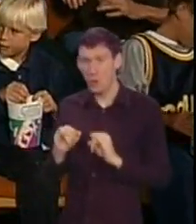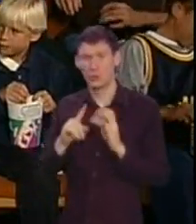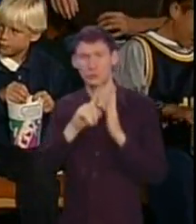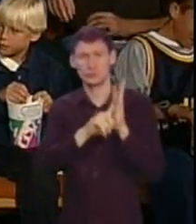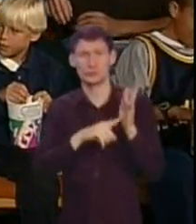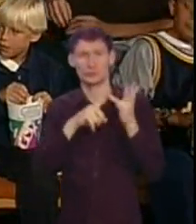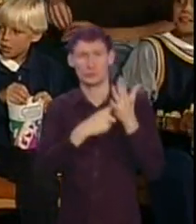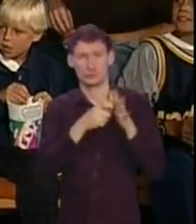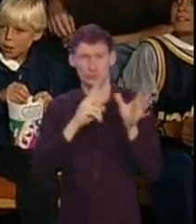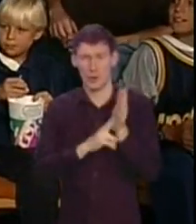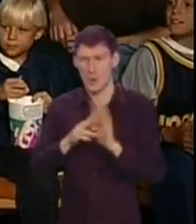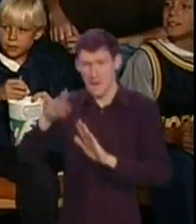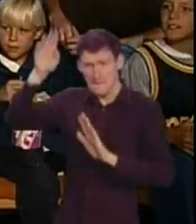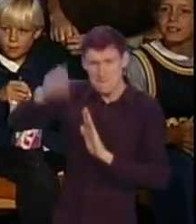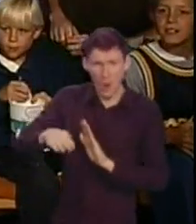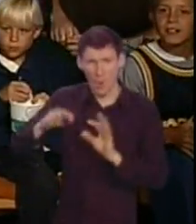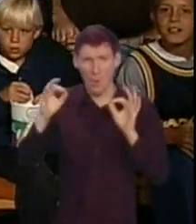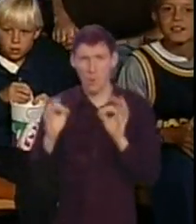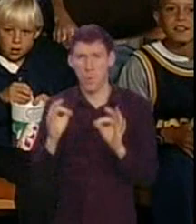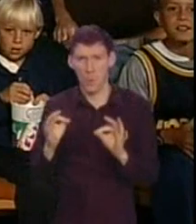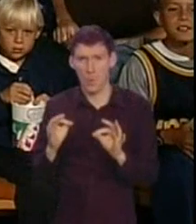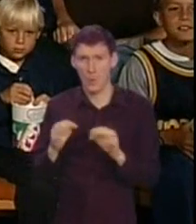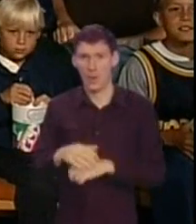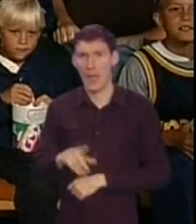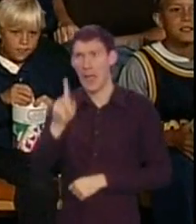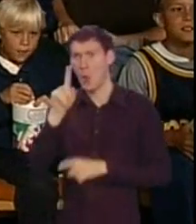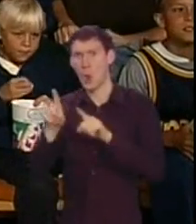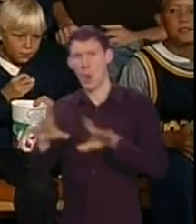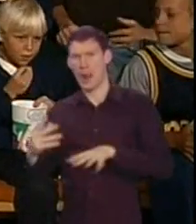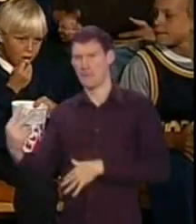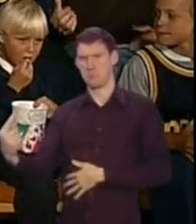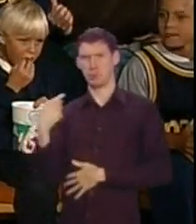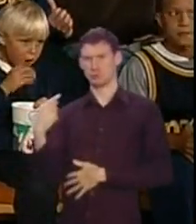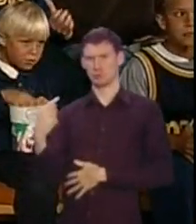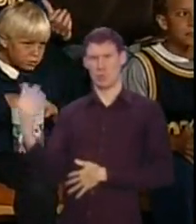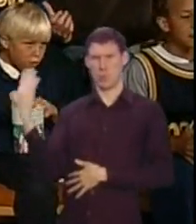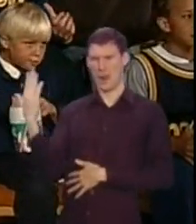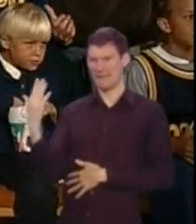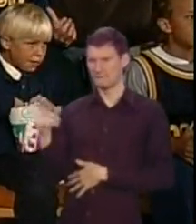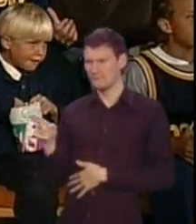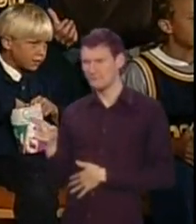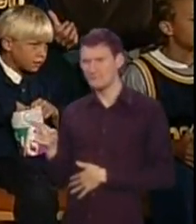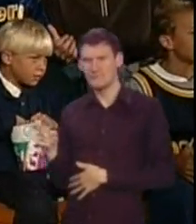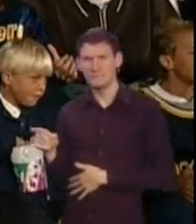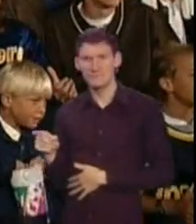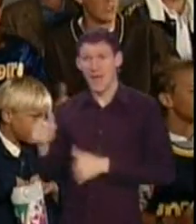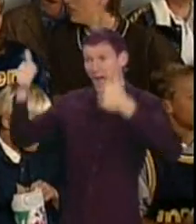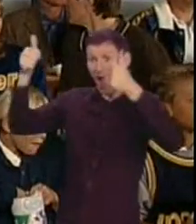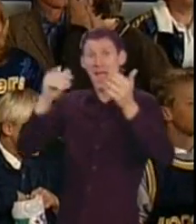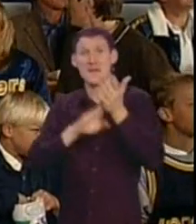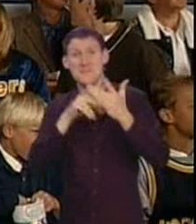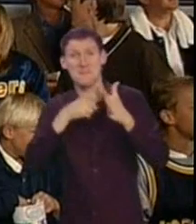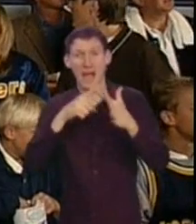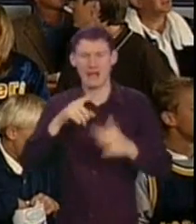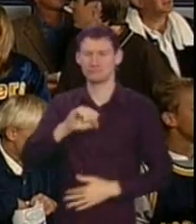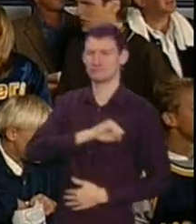Oh! Hey, smashed the guy. Hey, looks like he's pointing over here and waving. Yo, Mighty